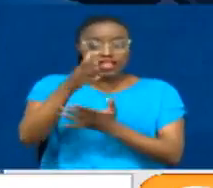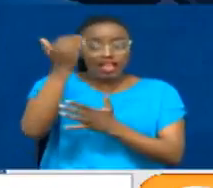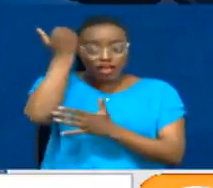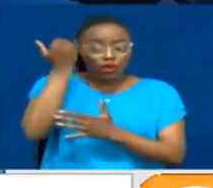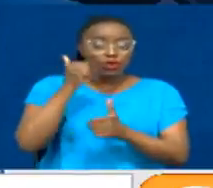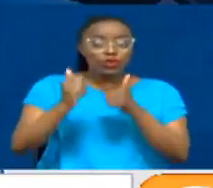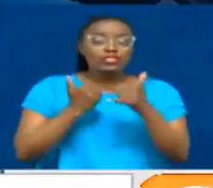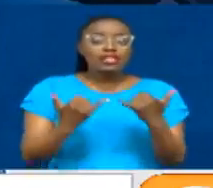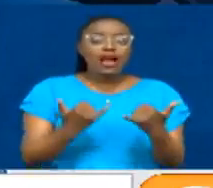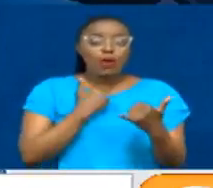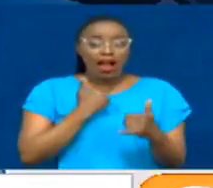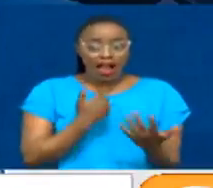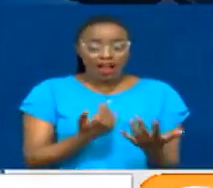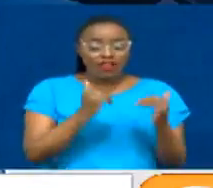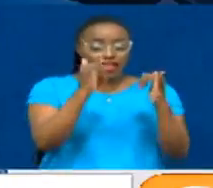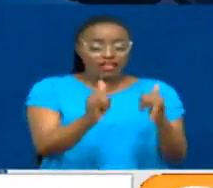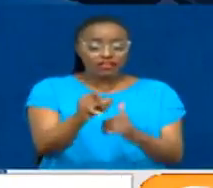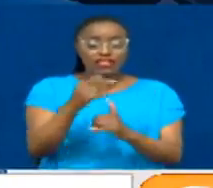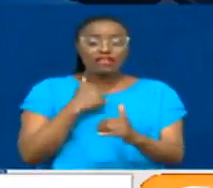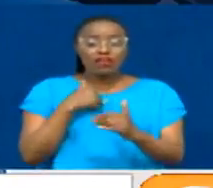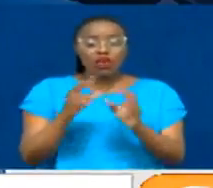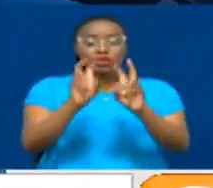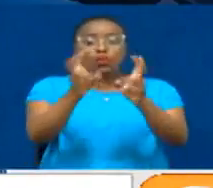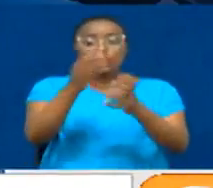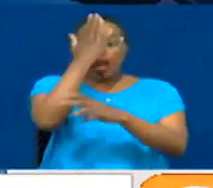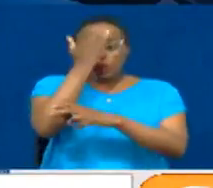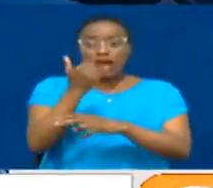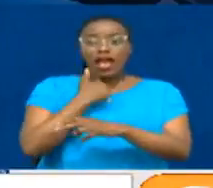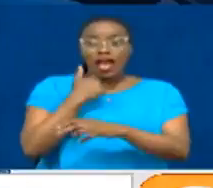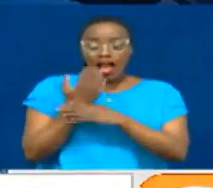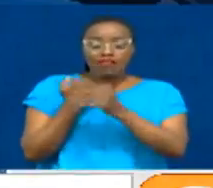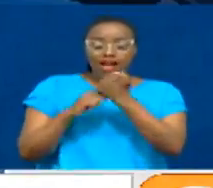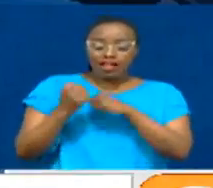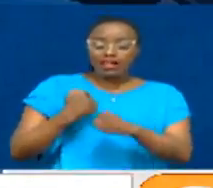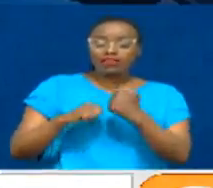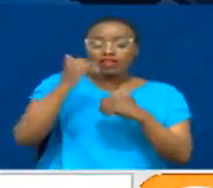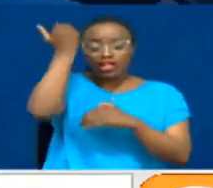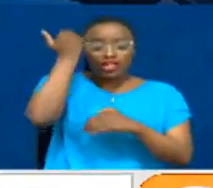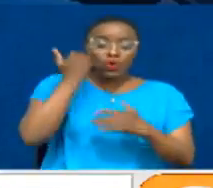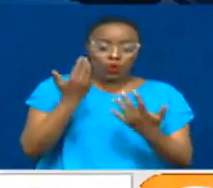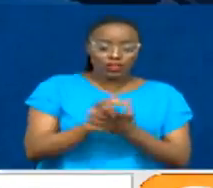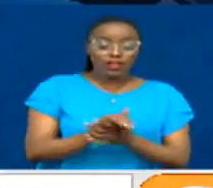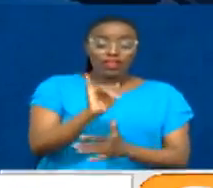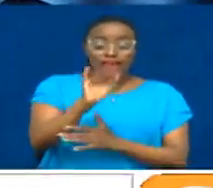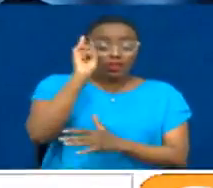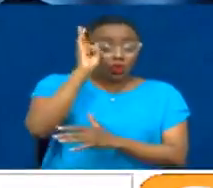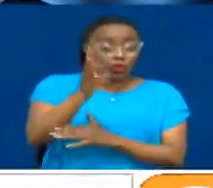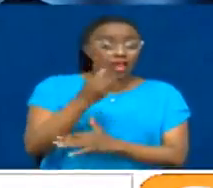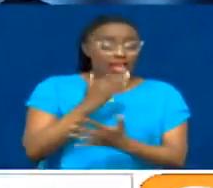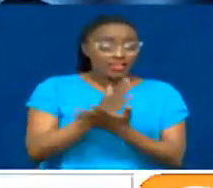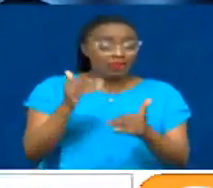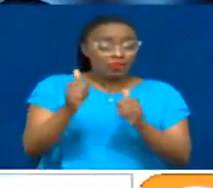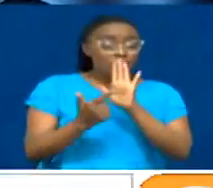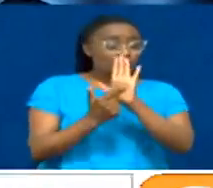that we actually had mentioned. The reason actually the individual was cited was because his case was already actually in court. Well, that will actually be the thing that